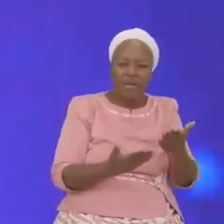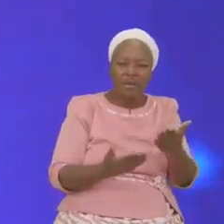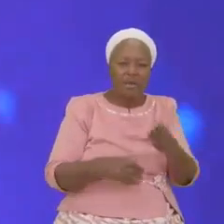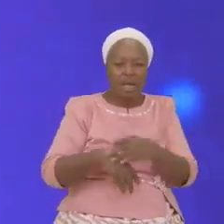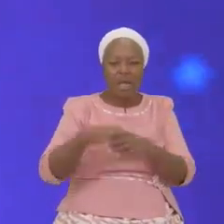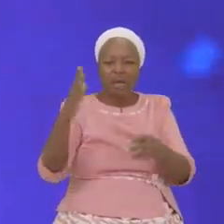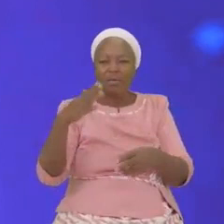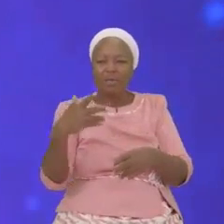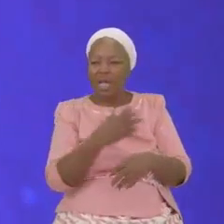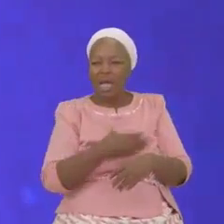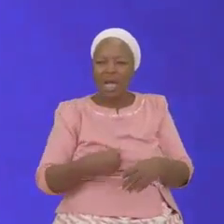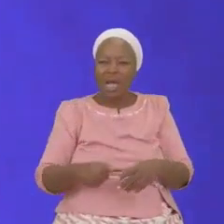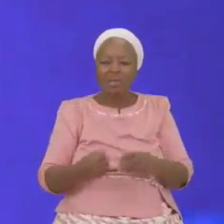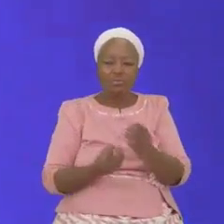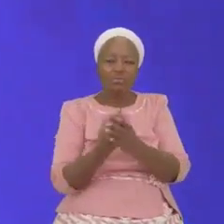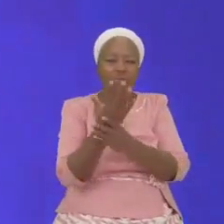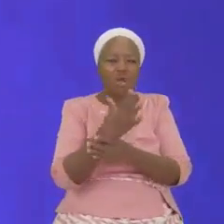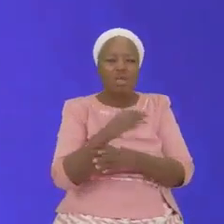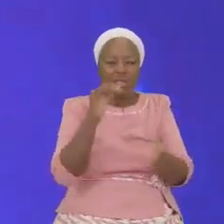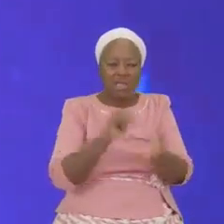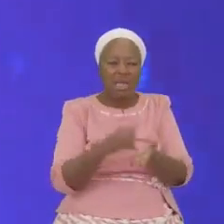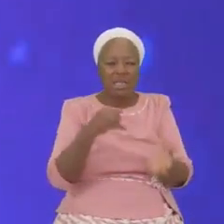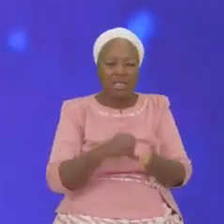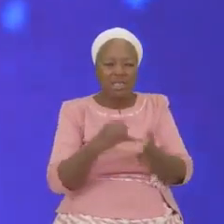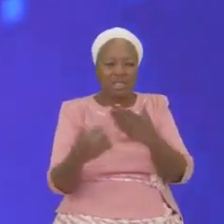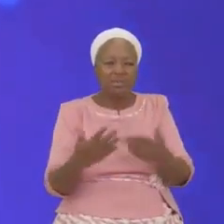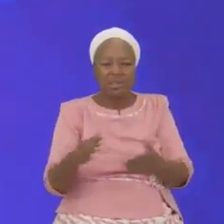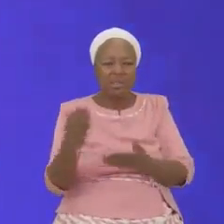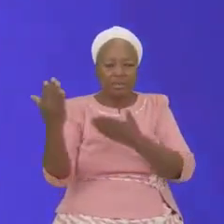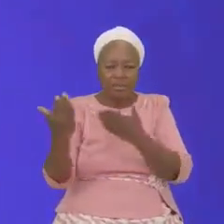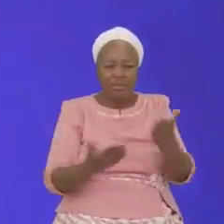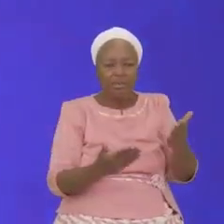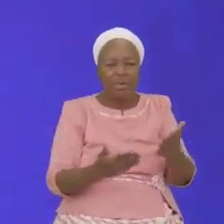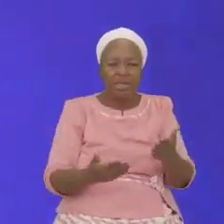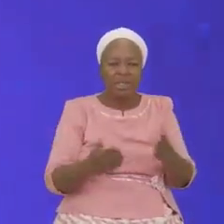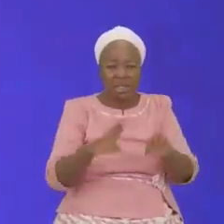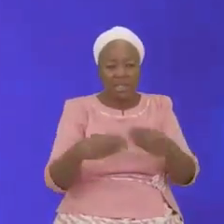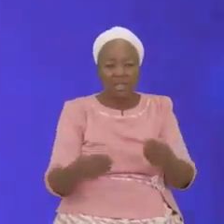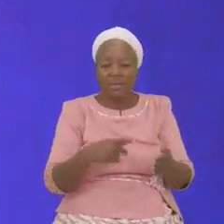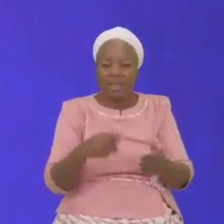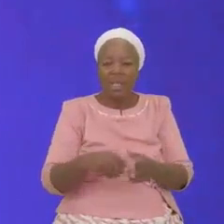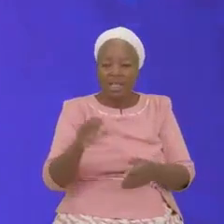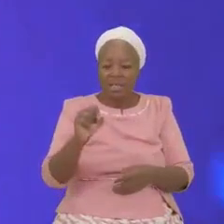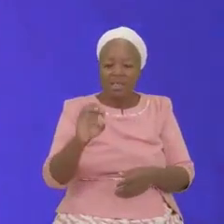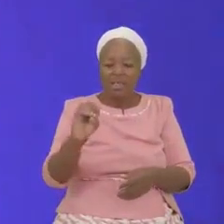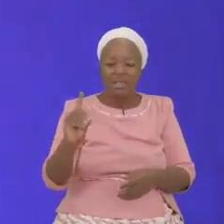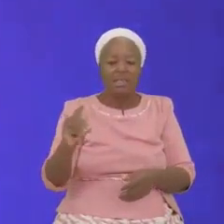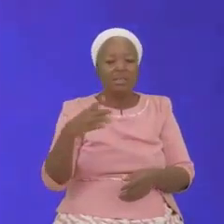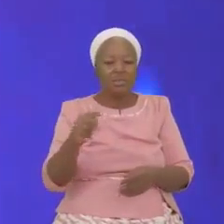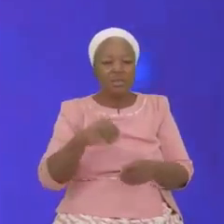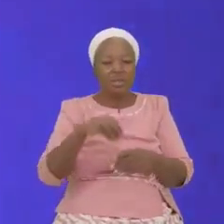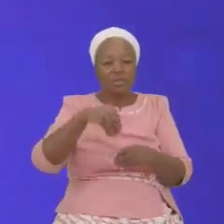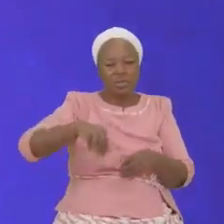bring forth and bud, that it may bring, give seed to the sower, and bread to